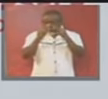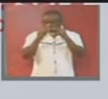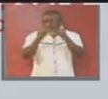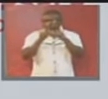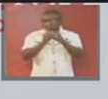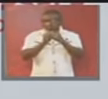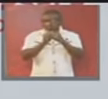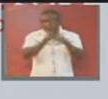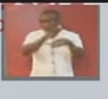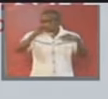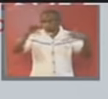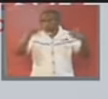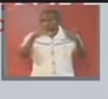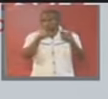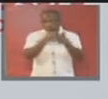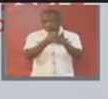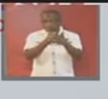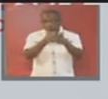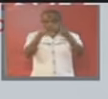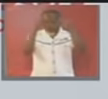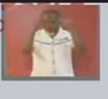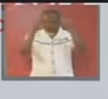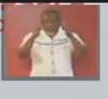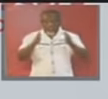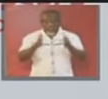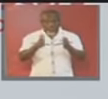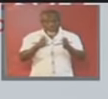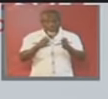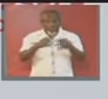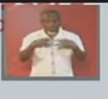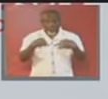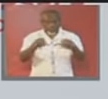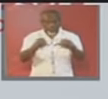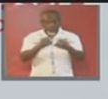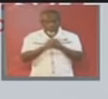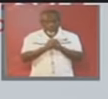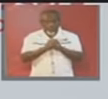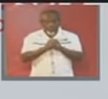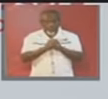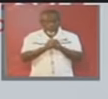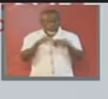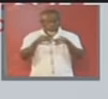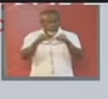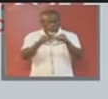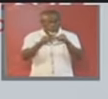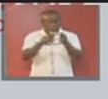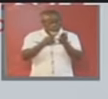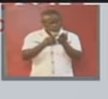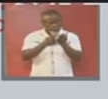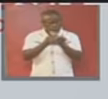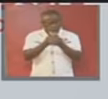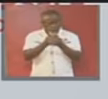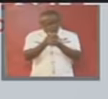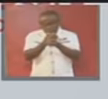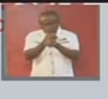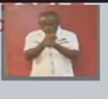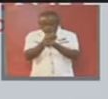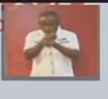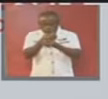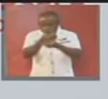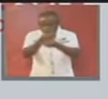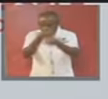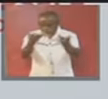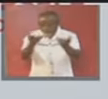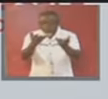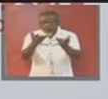COSOD some time ago. And that's a forum where we share ideas and share best practices. So the answer